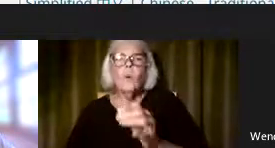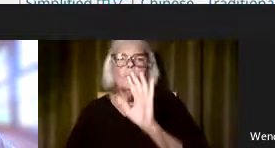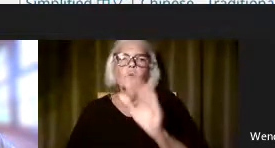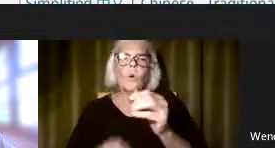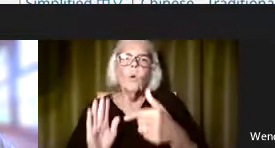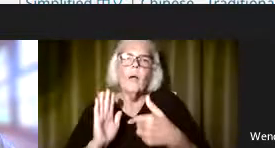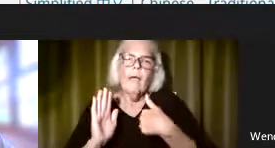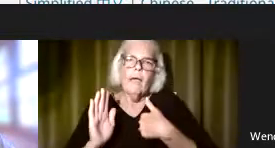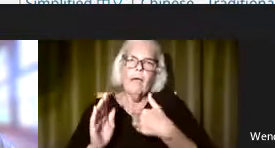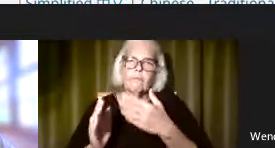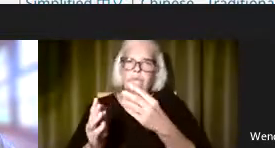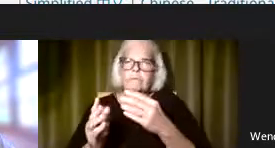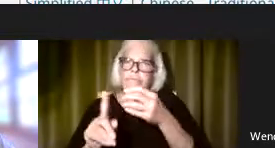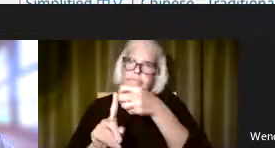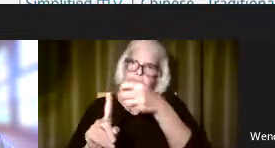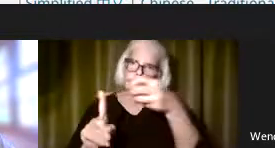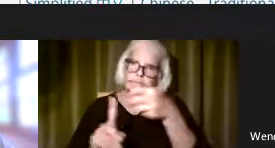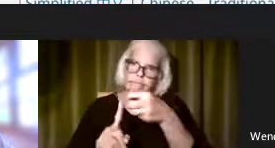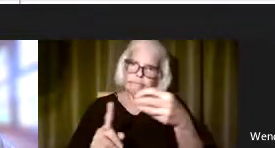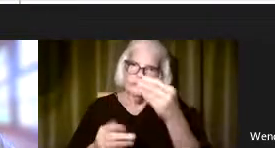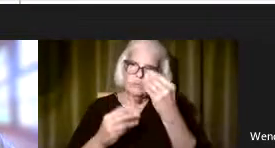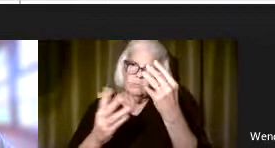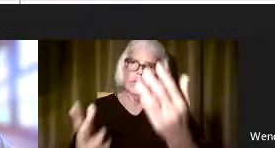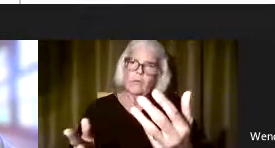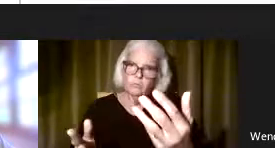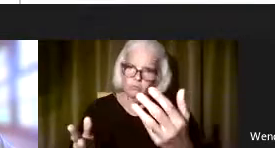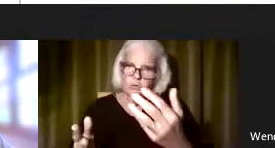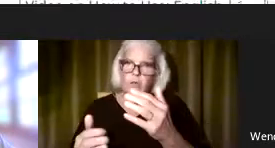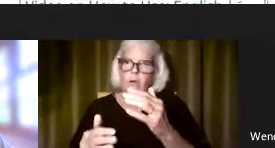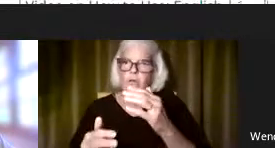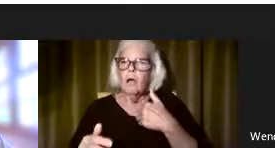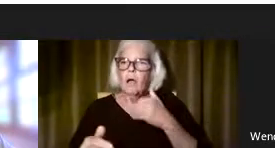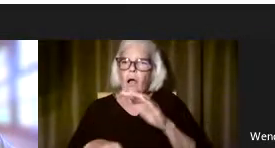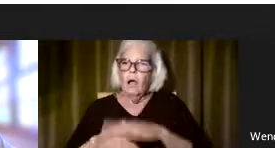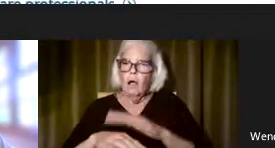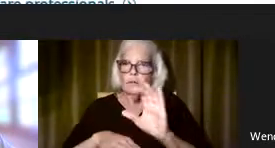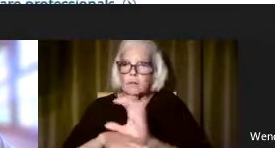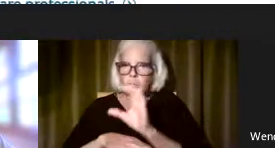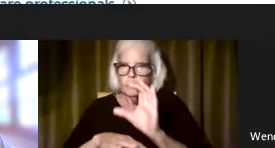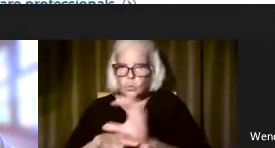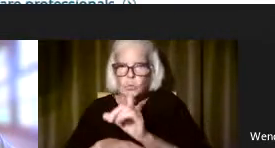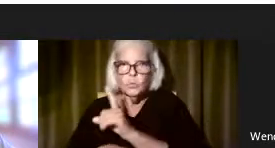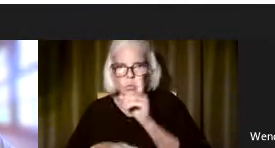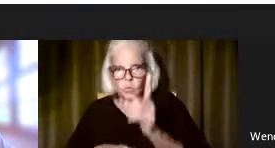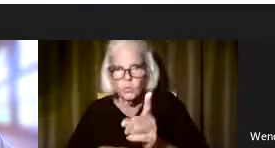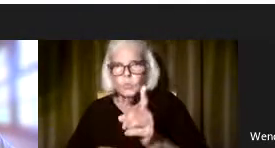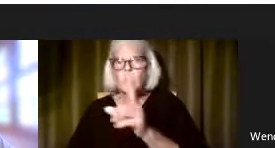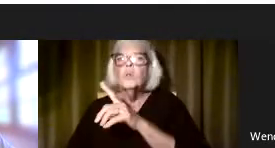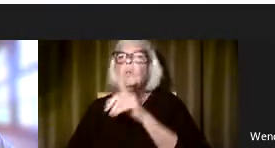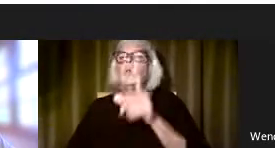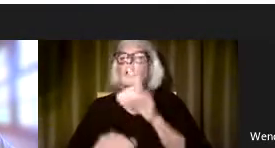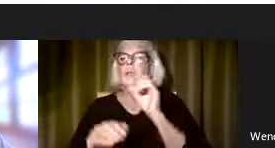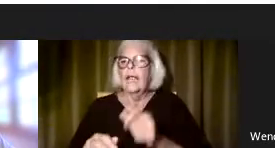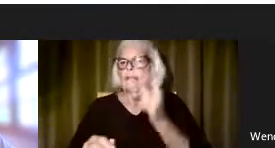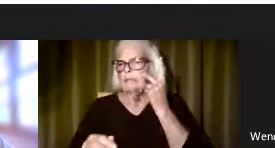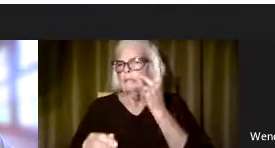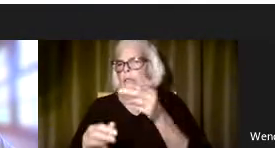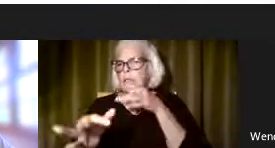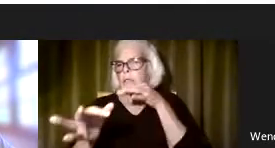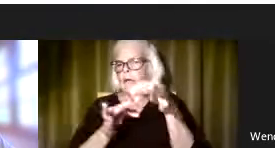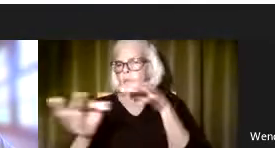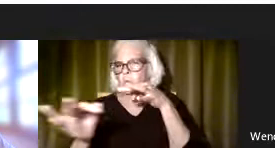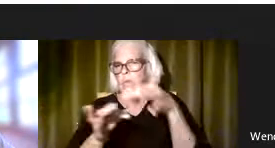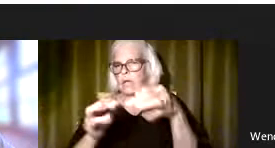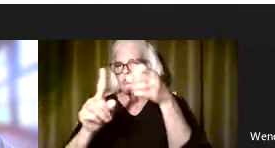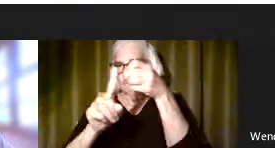tests. So this will continue to be a resource moving forward. Some frequently asked questions about